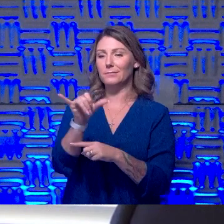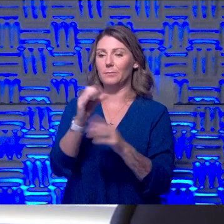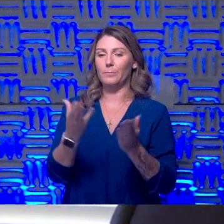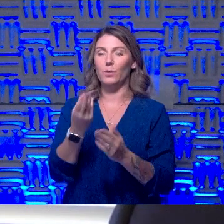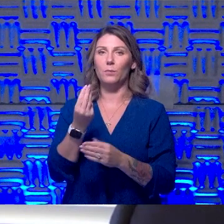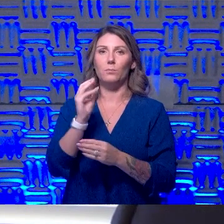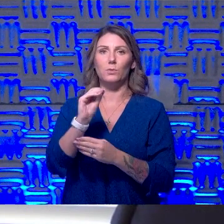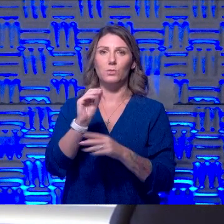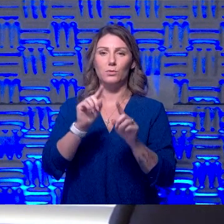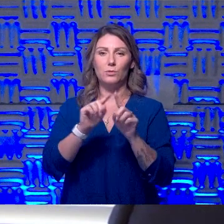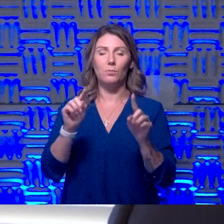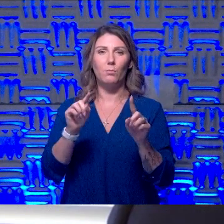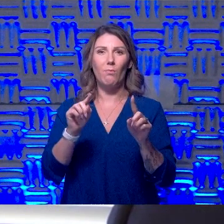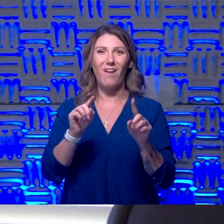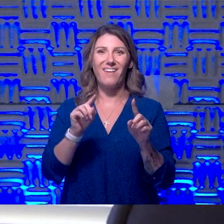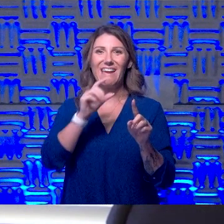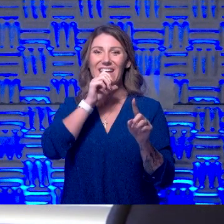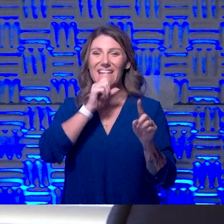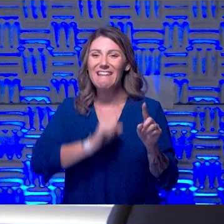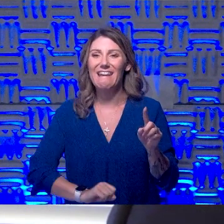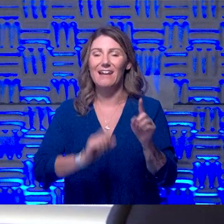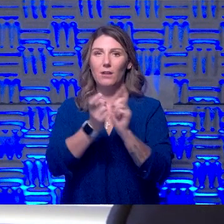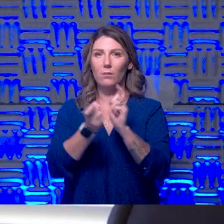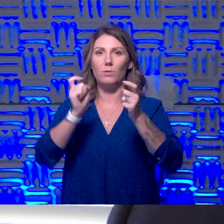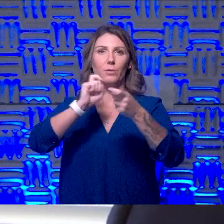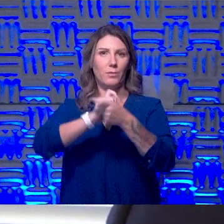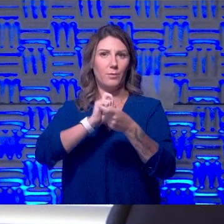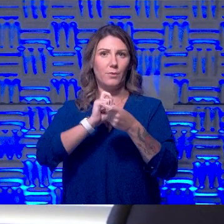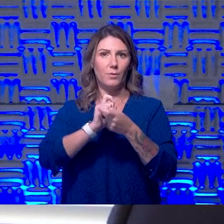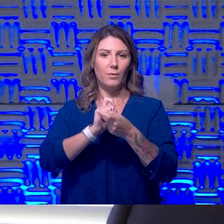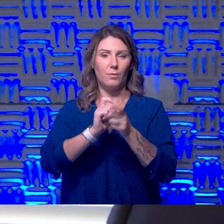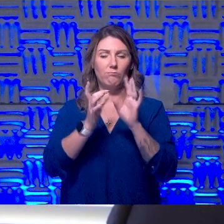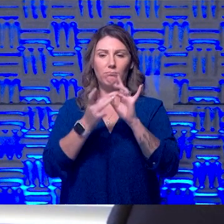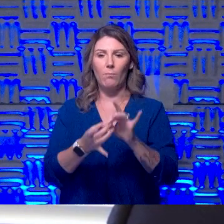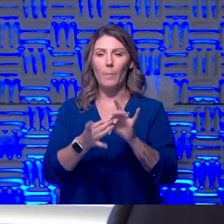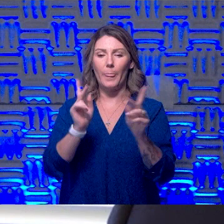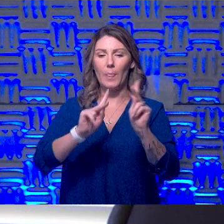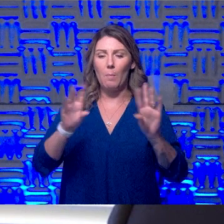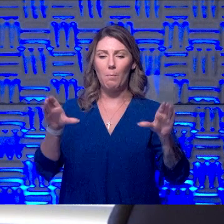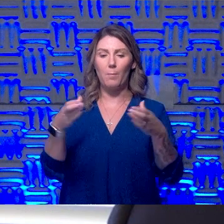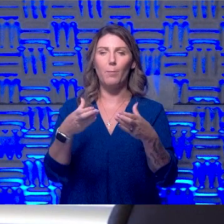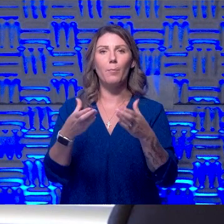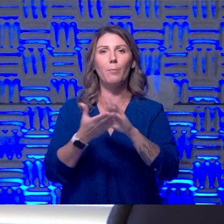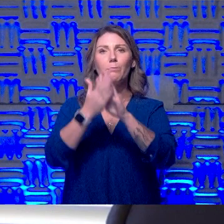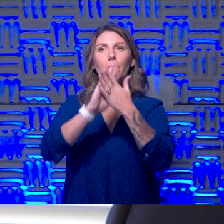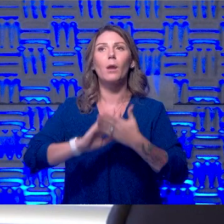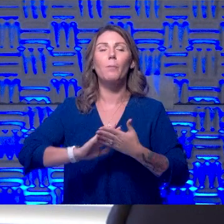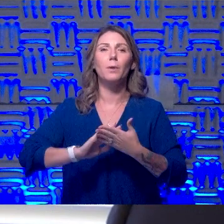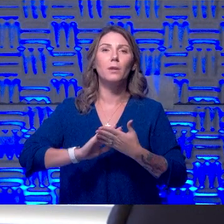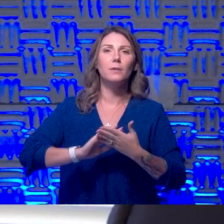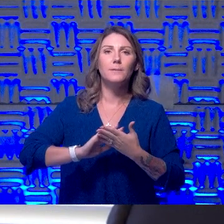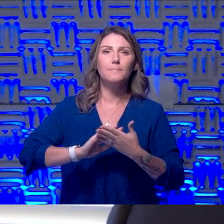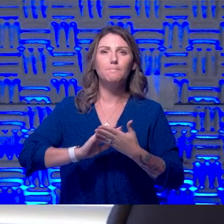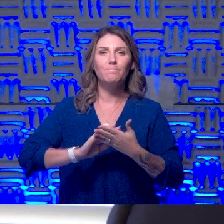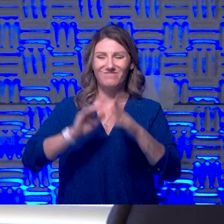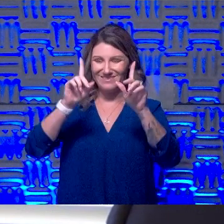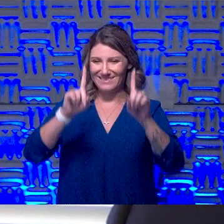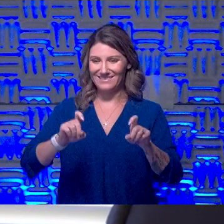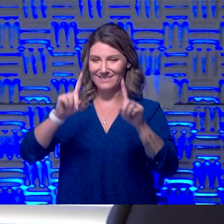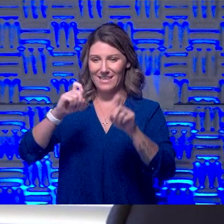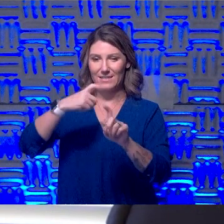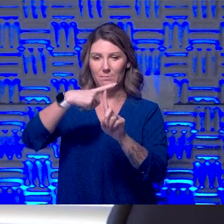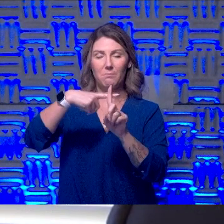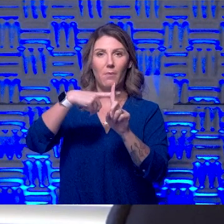also seeing a massive age drift in terms of our population that are becoming testing positive